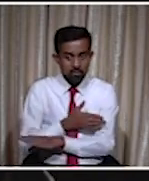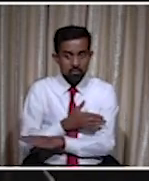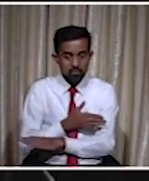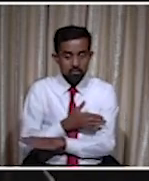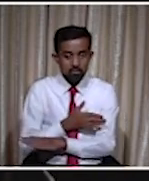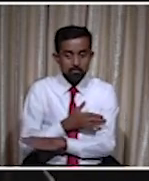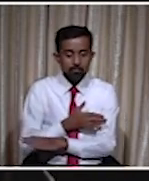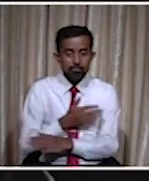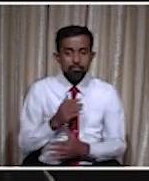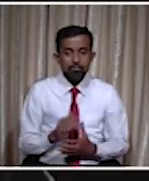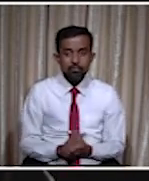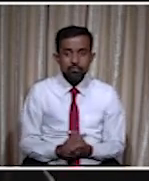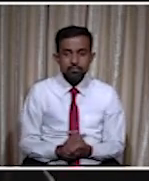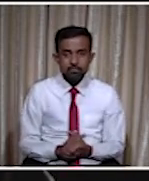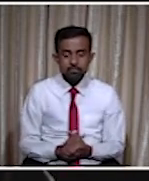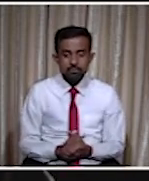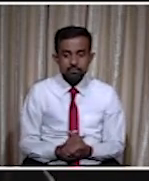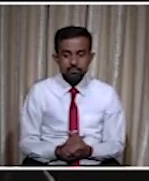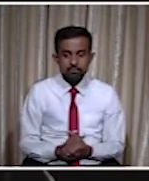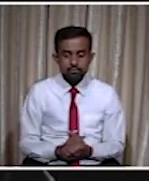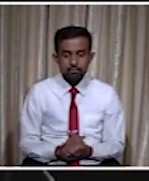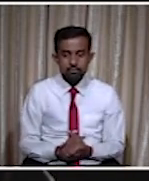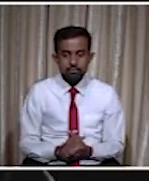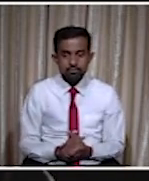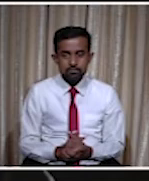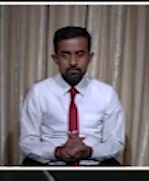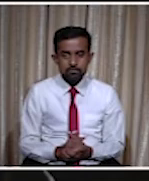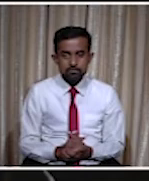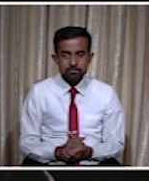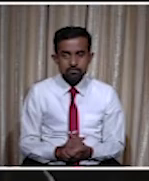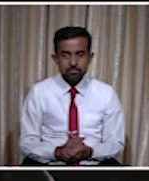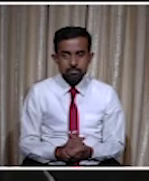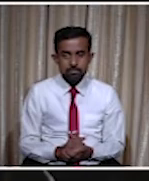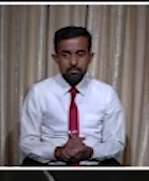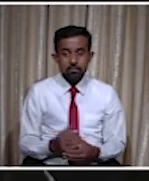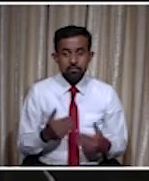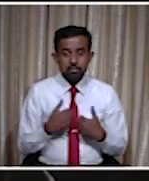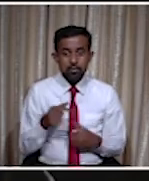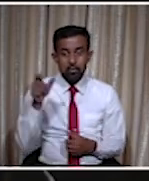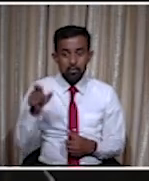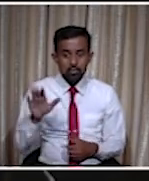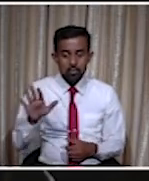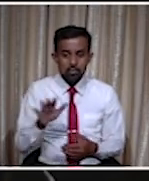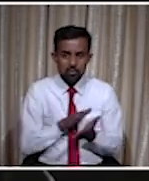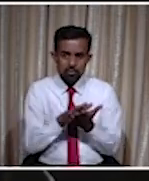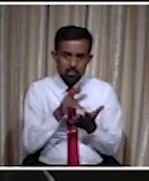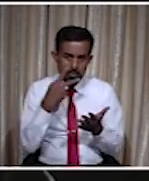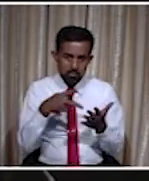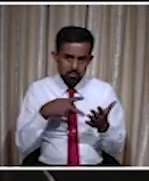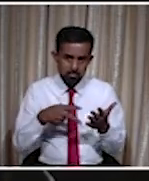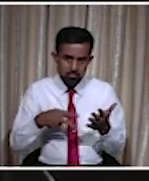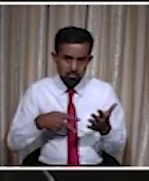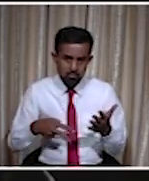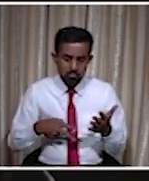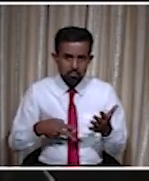politics, I wanted to create a society with a Sri Lankan identity, without these divisions, to create a nation